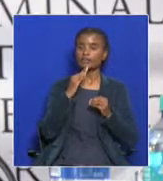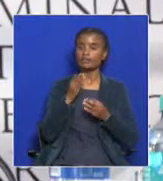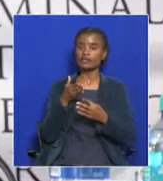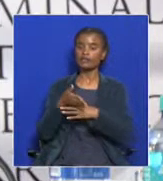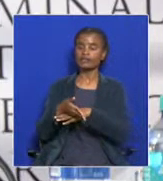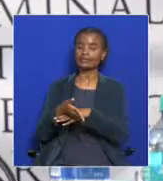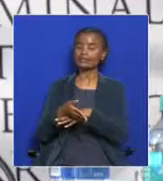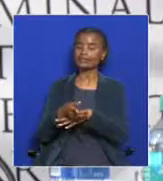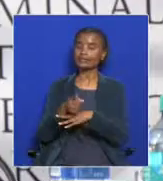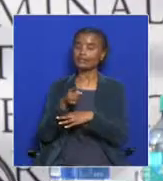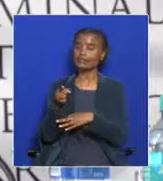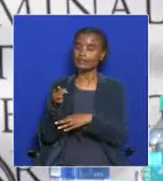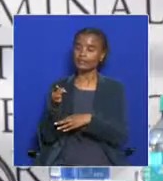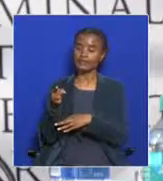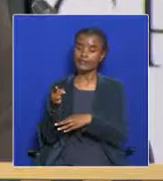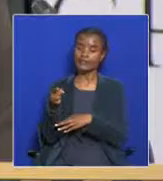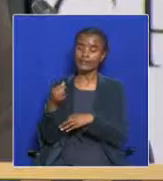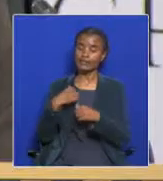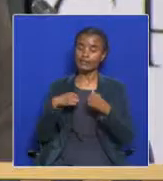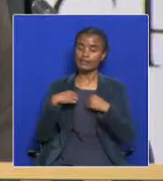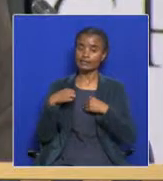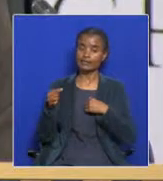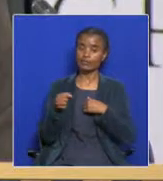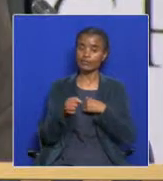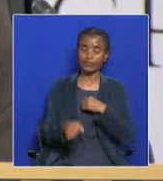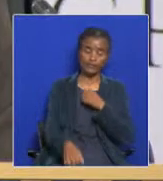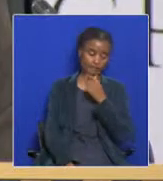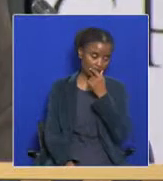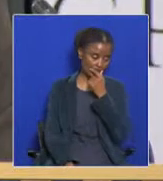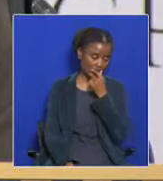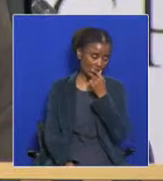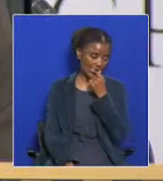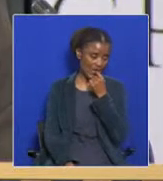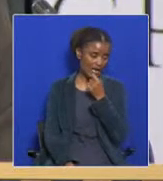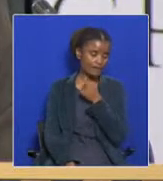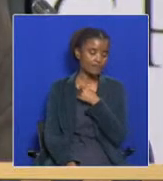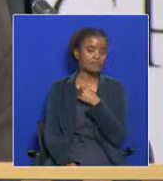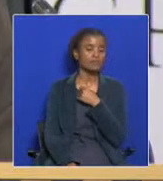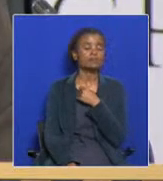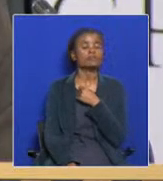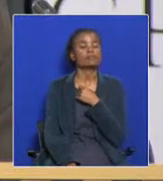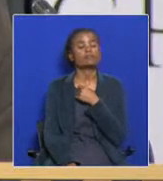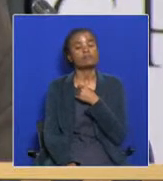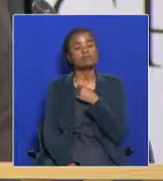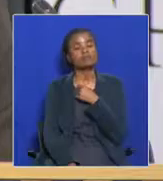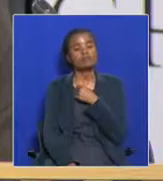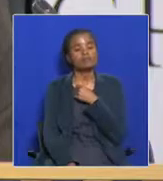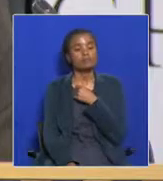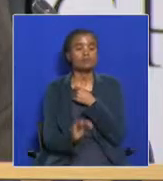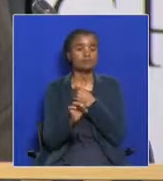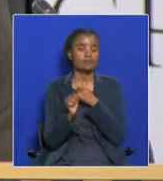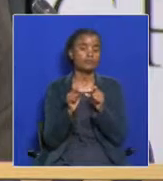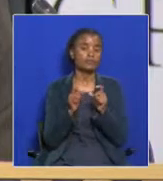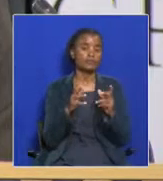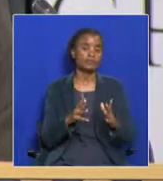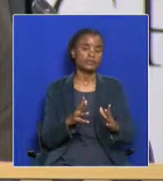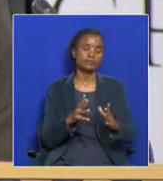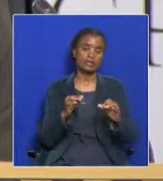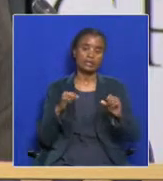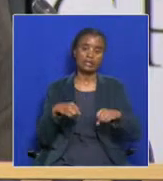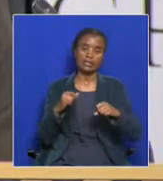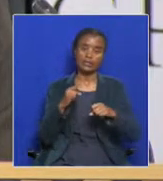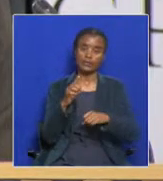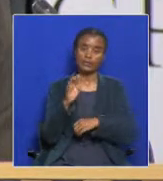acting appointment. You know, Commissioner, I won't agree 100% with that. It happens all the time. You're on